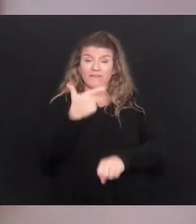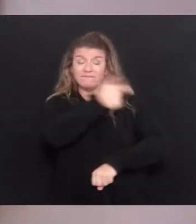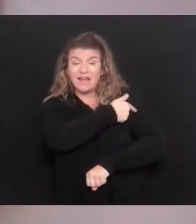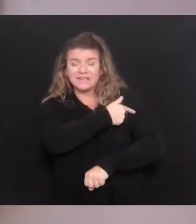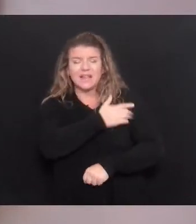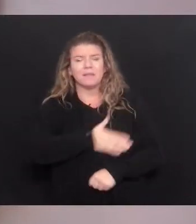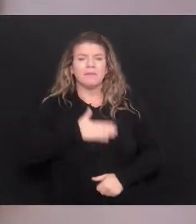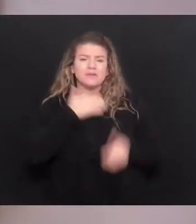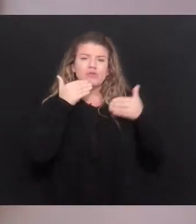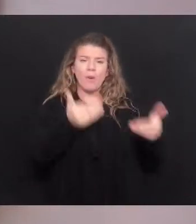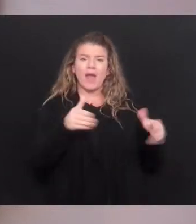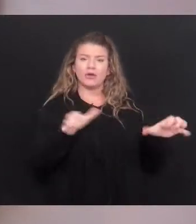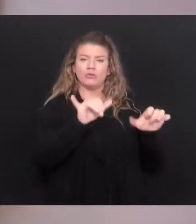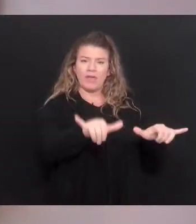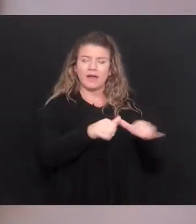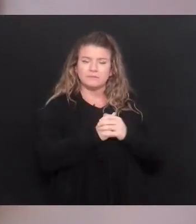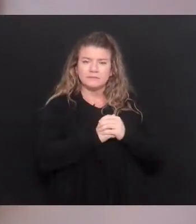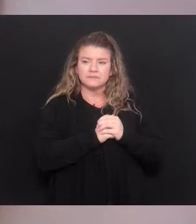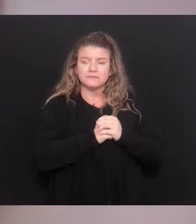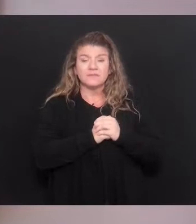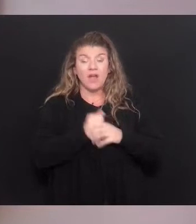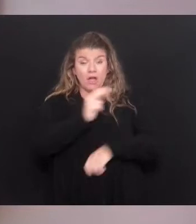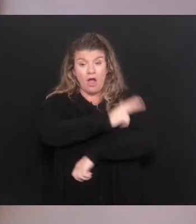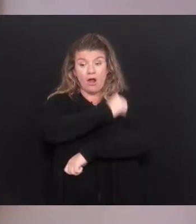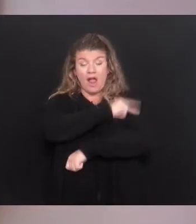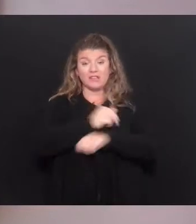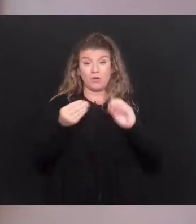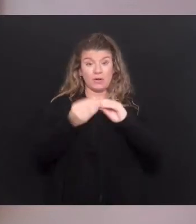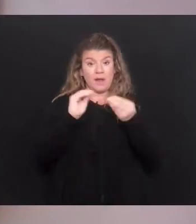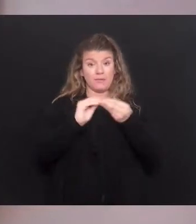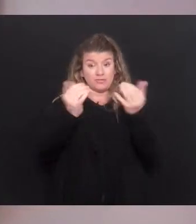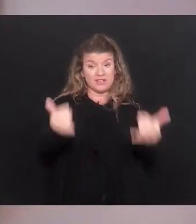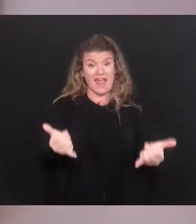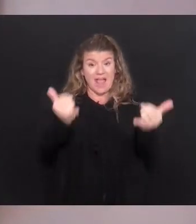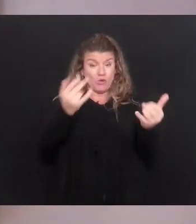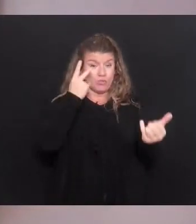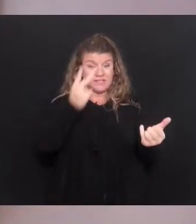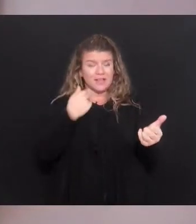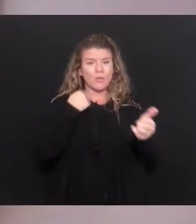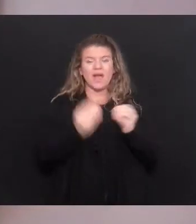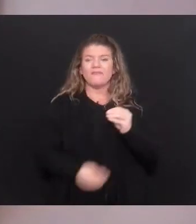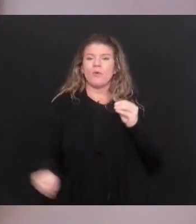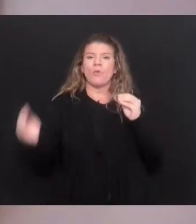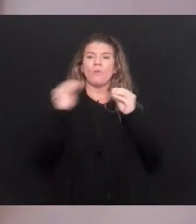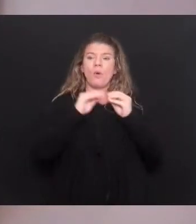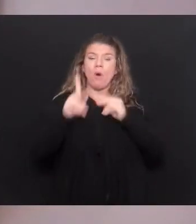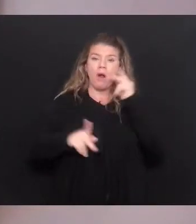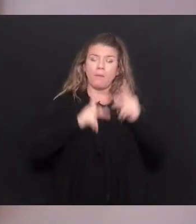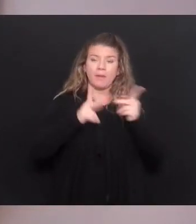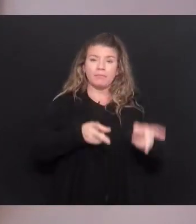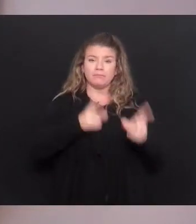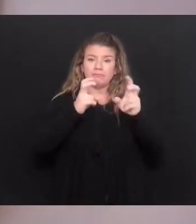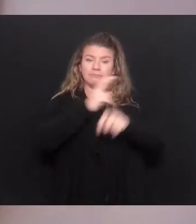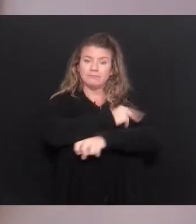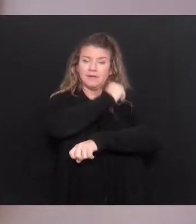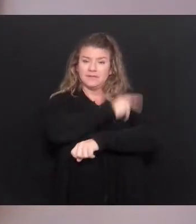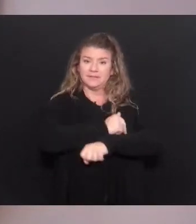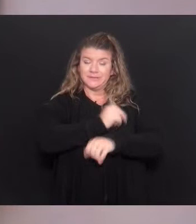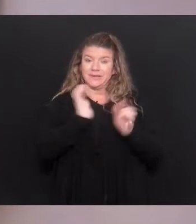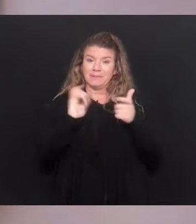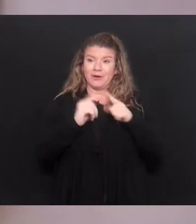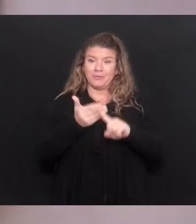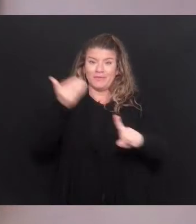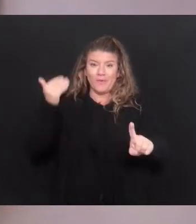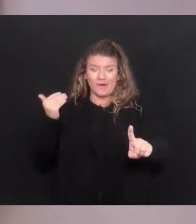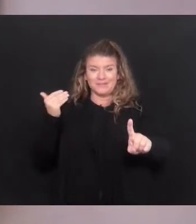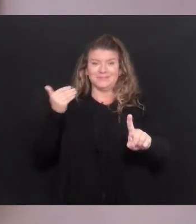do so. As we look at our hospital numbers today, we have more people in West Virginia hospitals than ever before. And